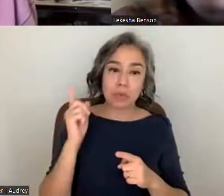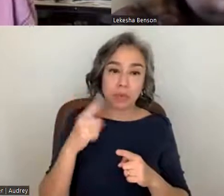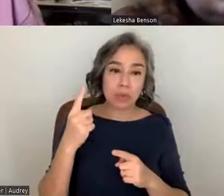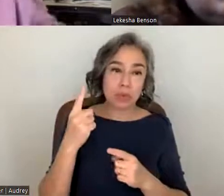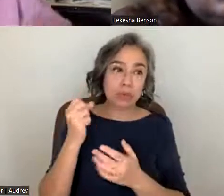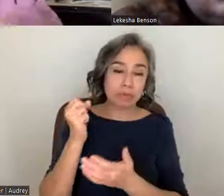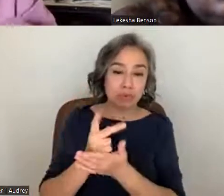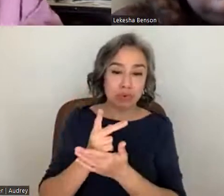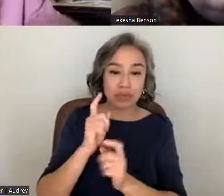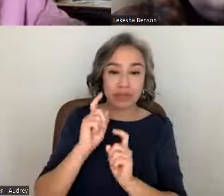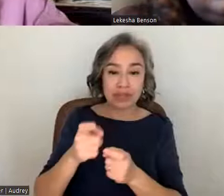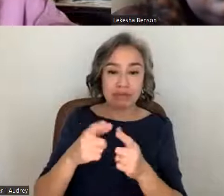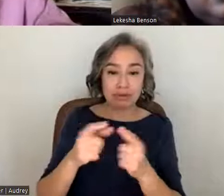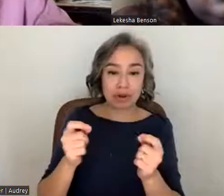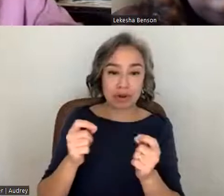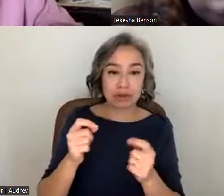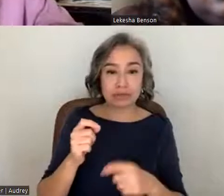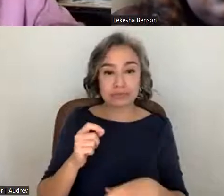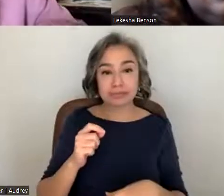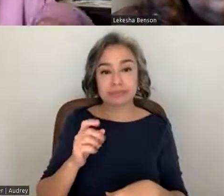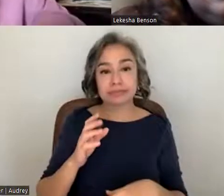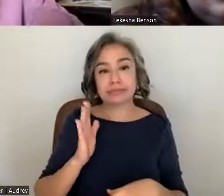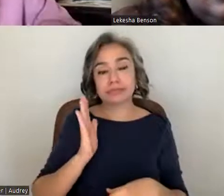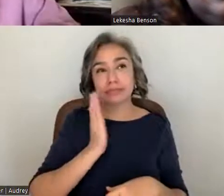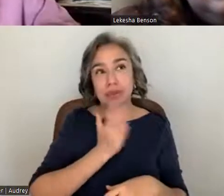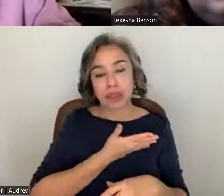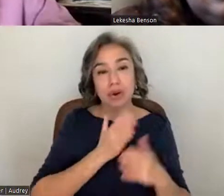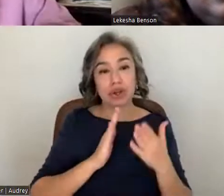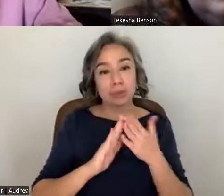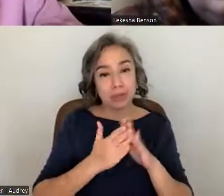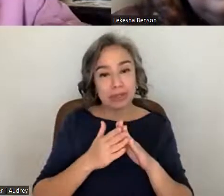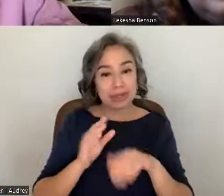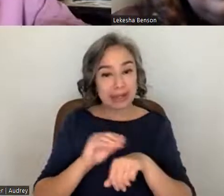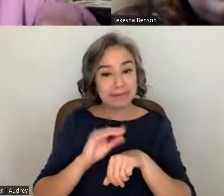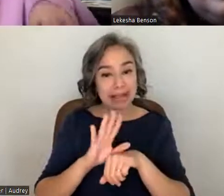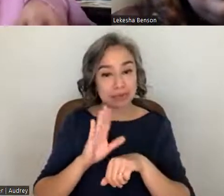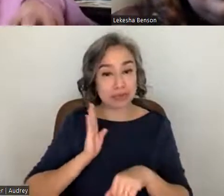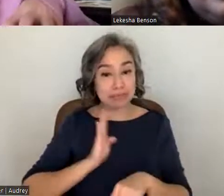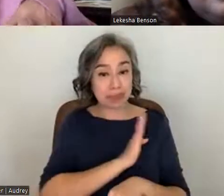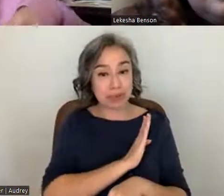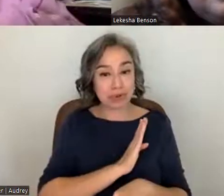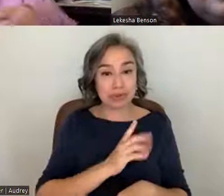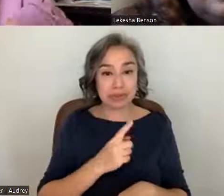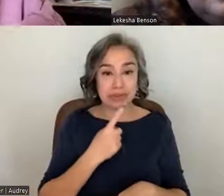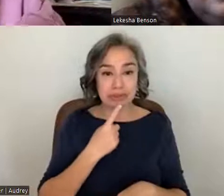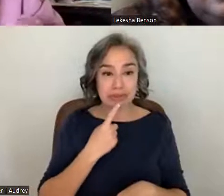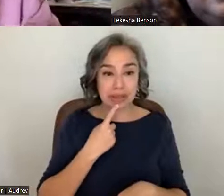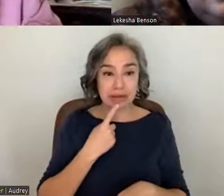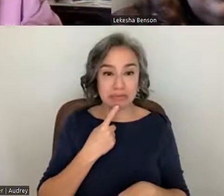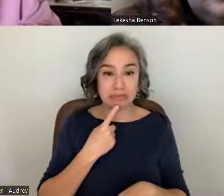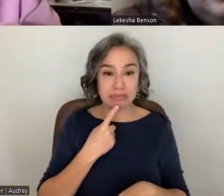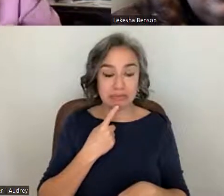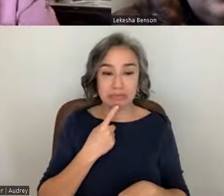distributing gift cards, and our community action board or community advisory board said, like, just kind of has